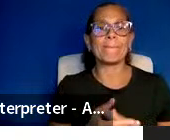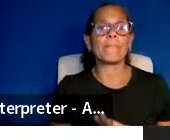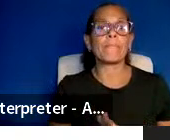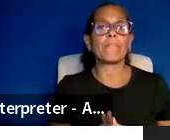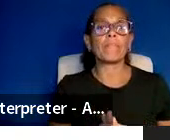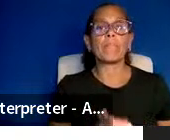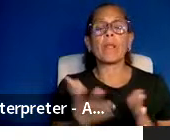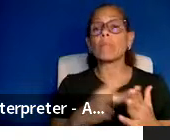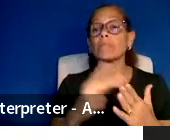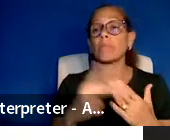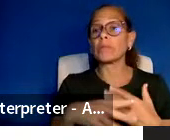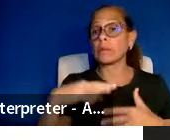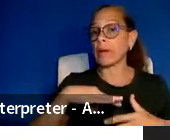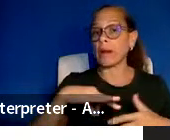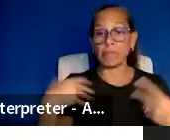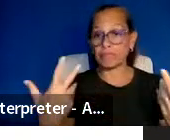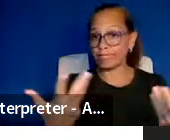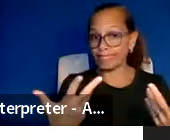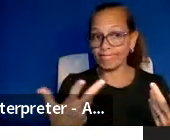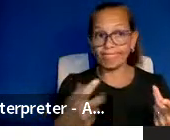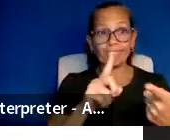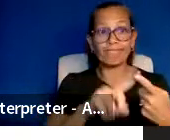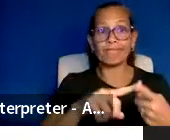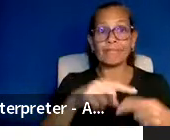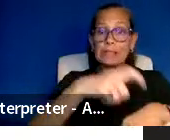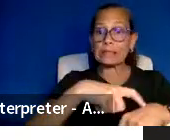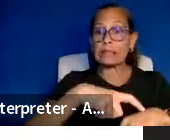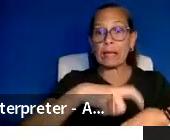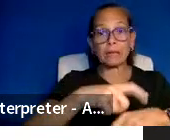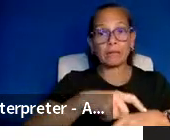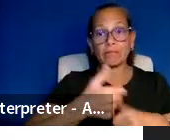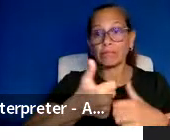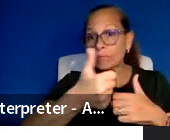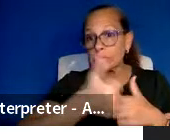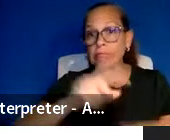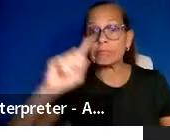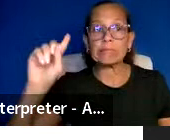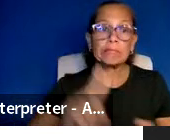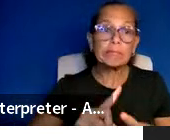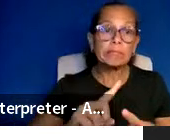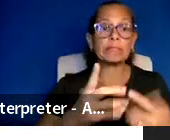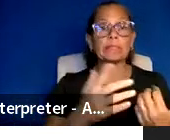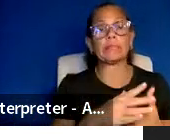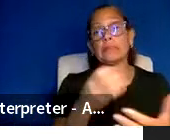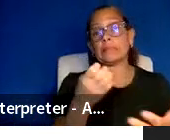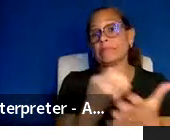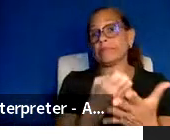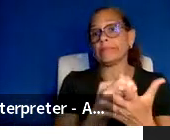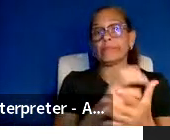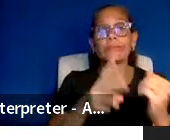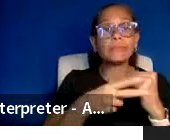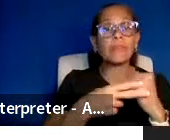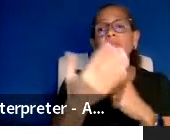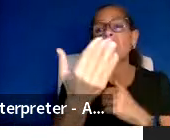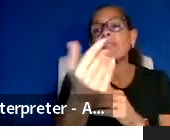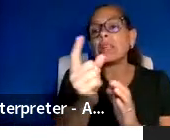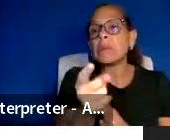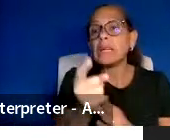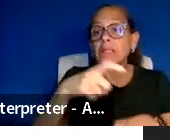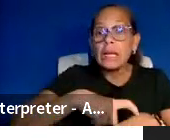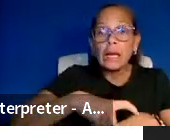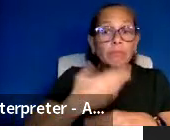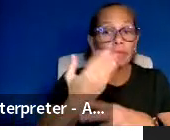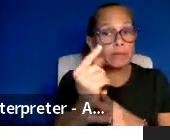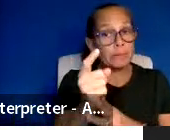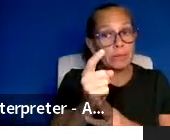Some of the project benefits are decreased travel times. Riders will save upwards of 50 minutes traveling